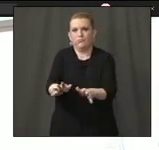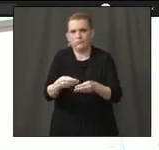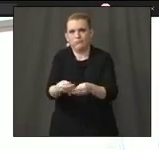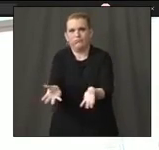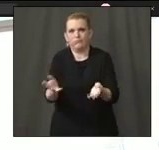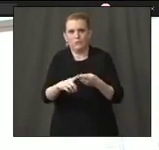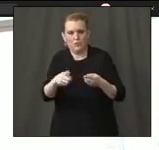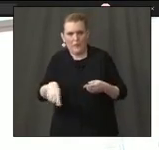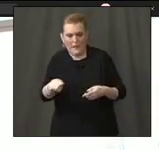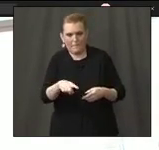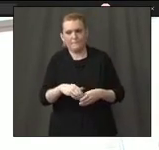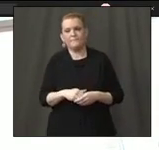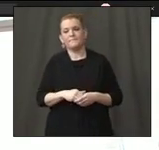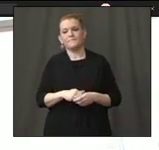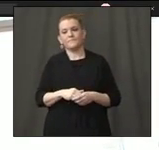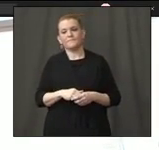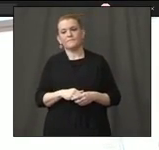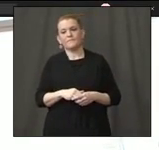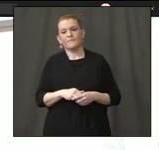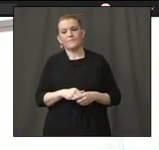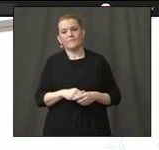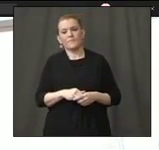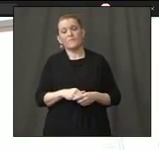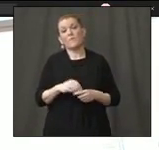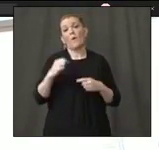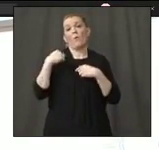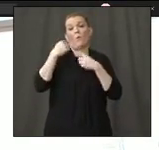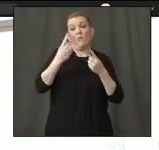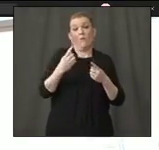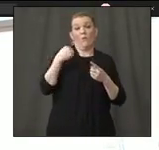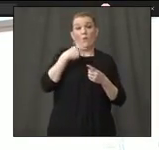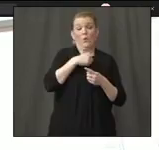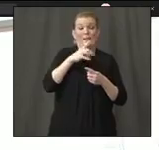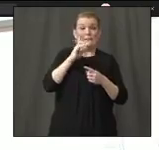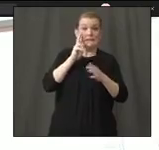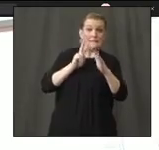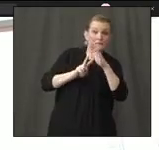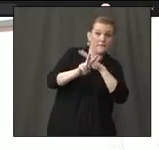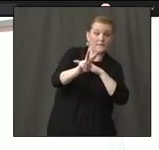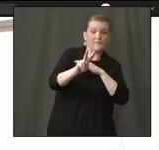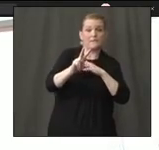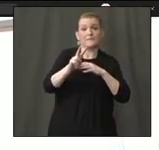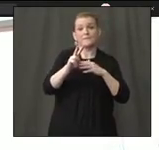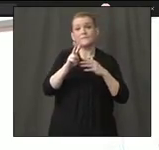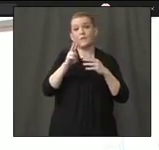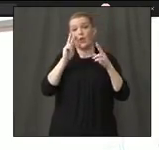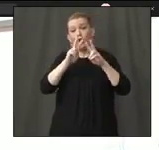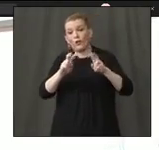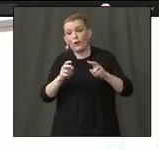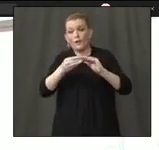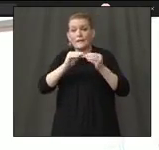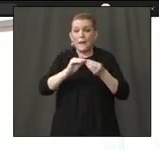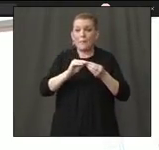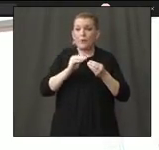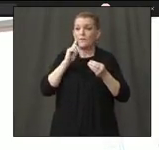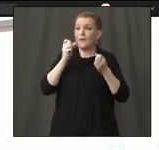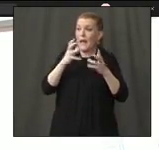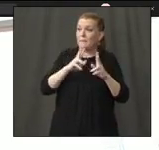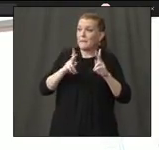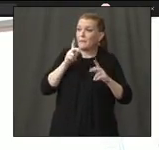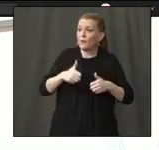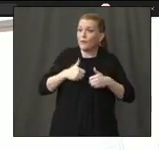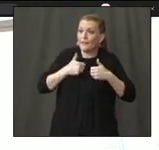pace with what we would expect given our population size and GDP. And so again, but